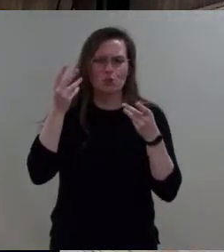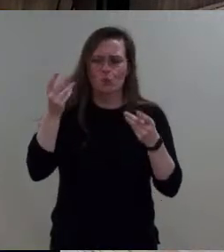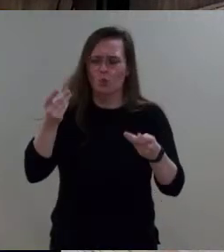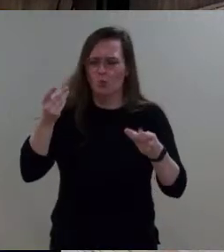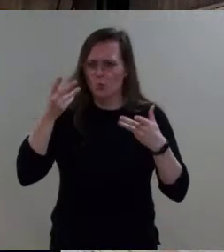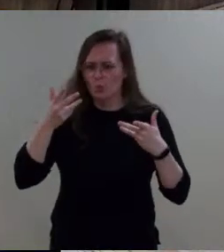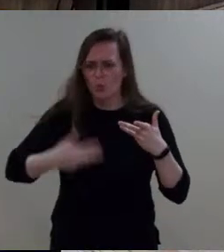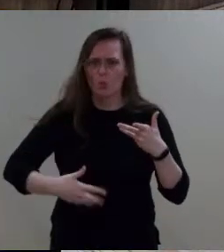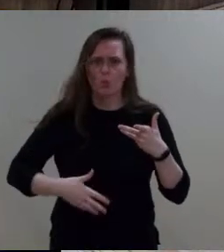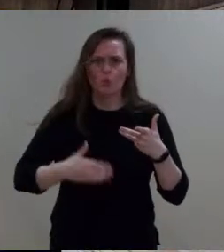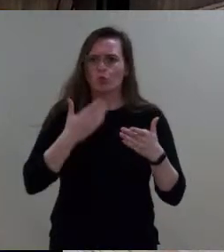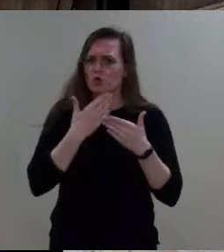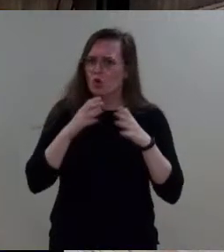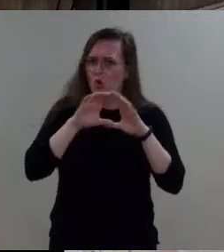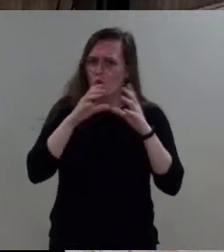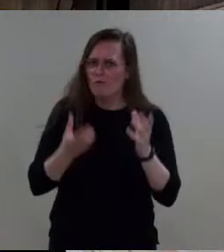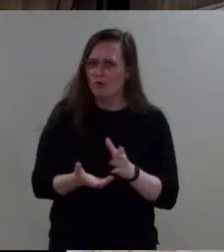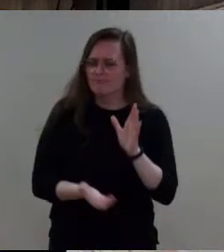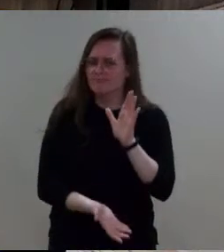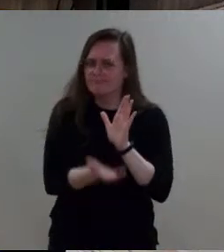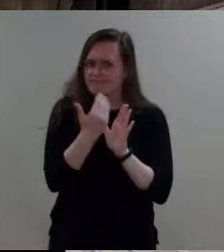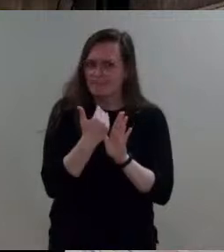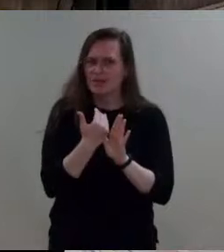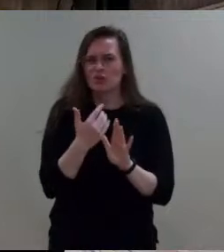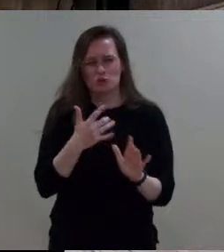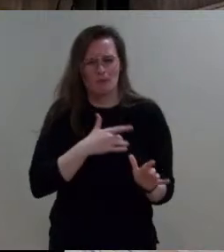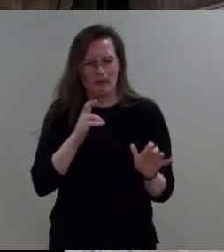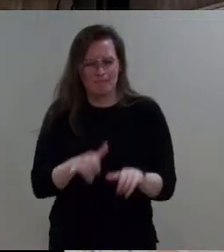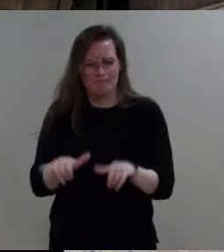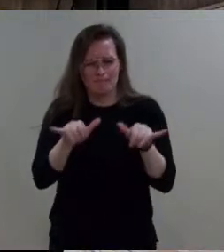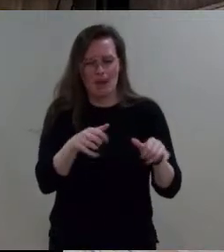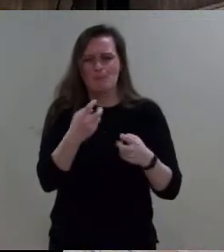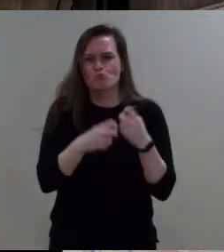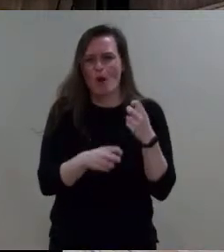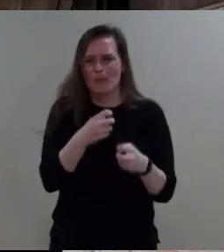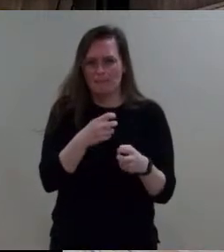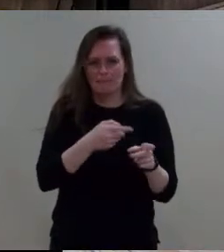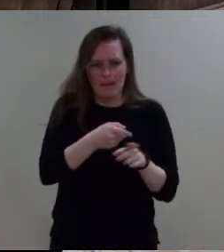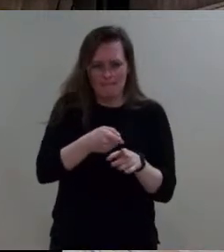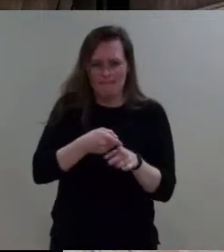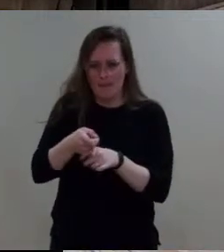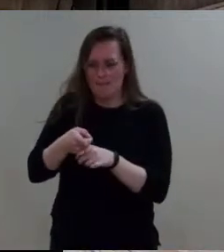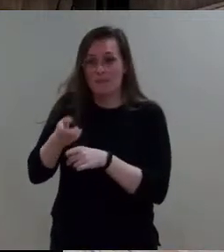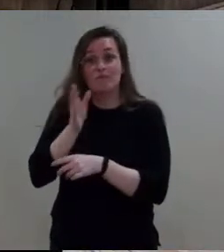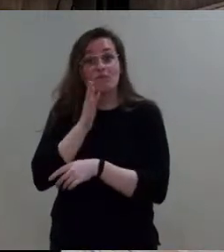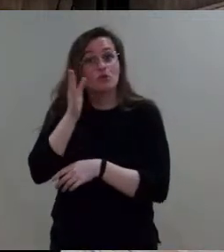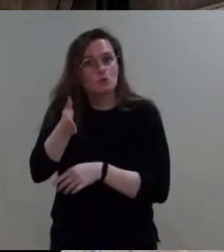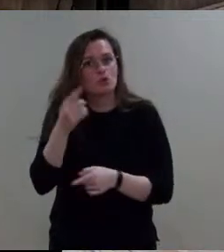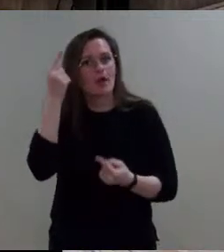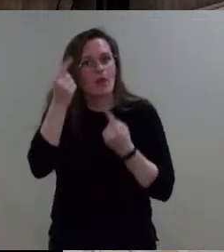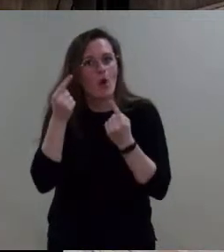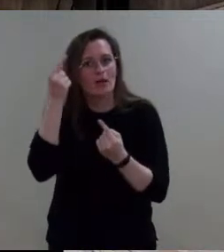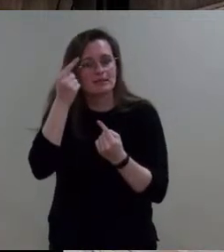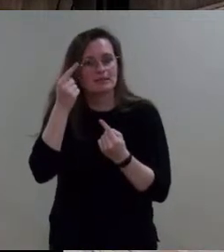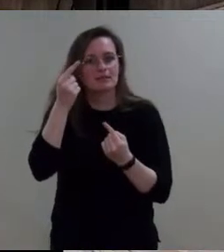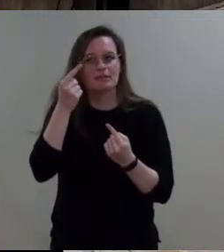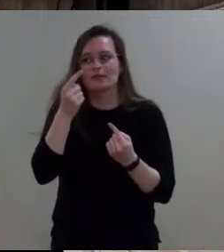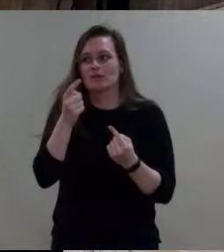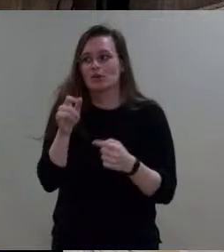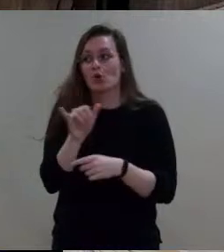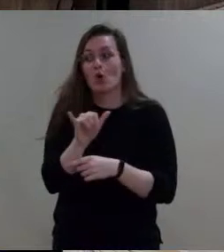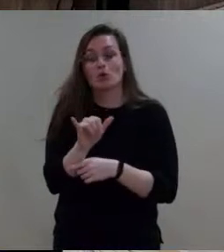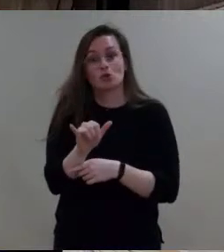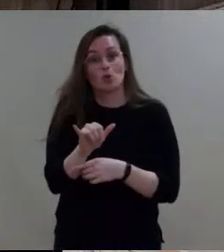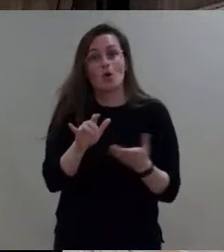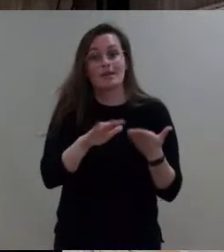overview. There was a lot of common problem areas and of future thoughts, and they also provided insight into the direction planned by